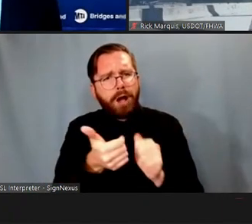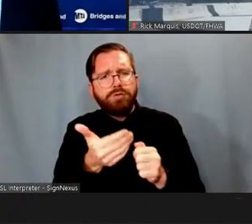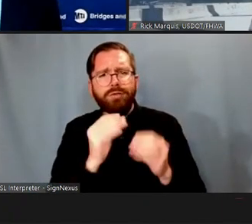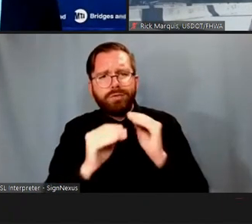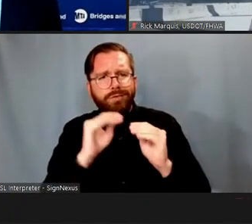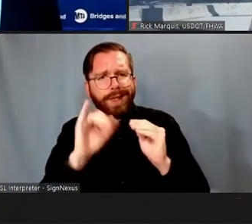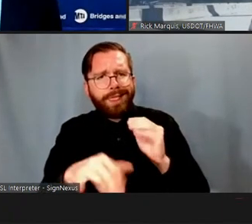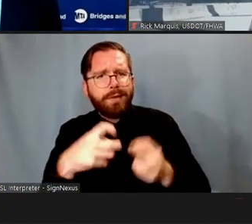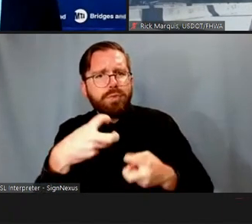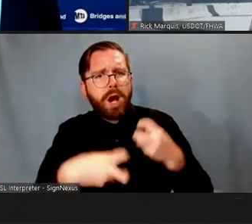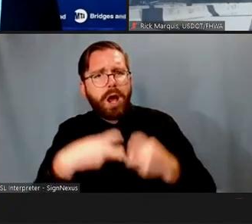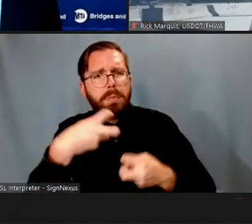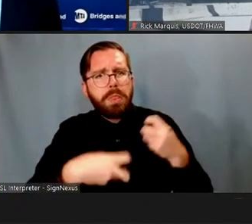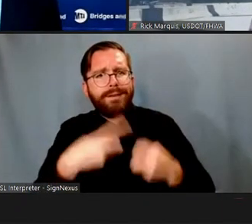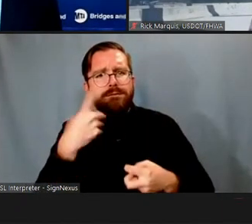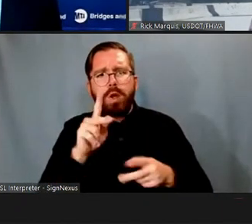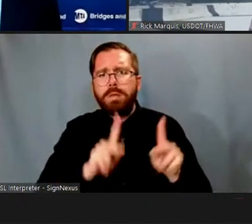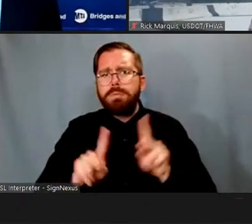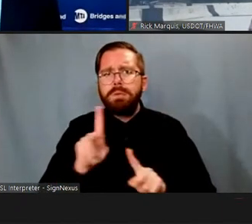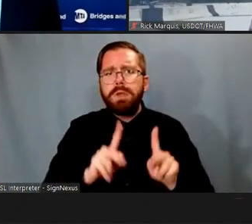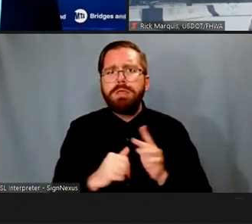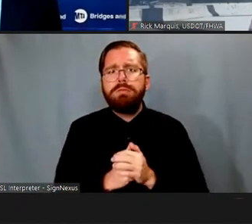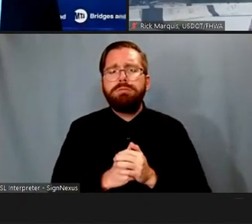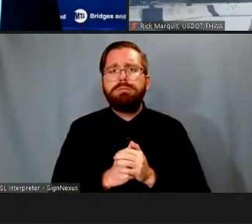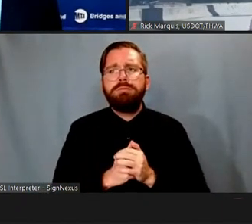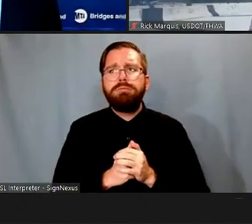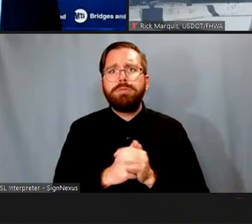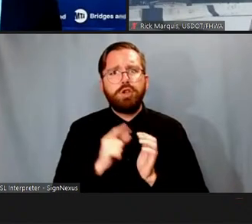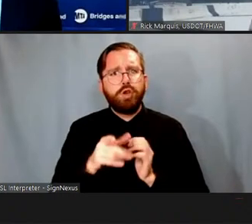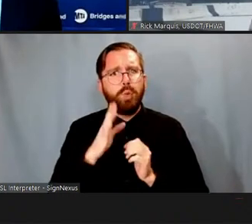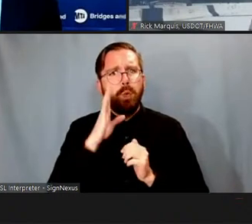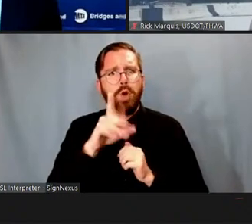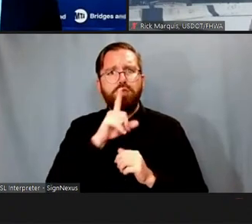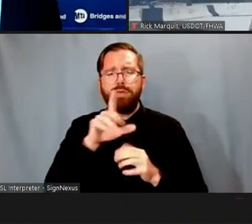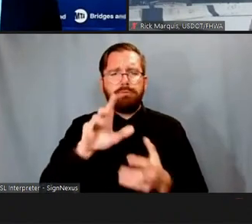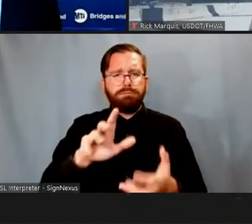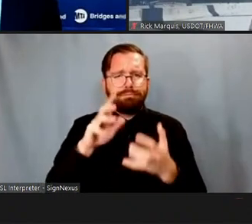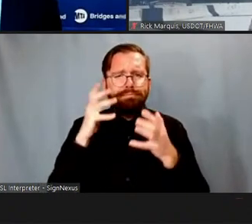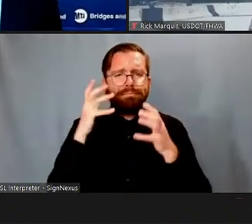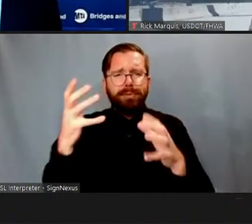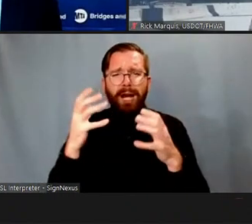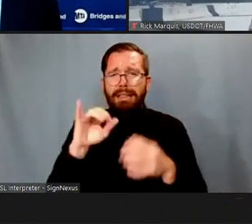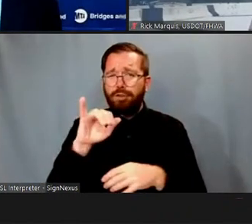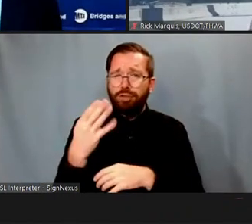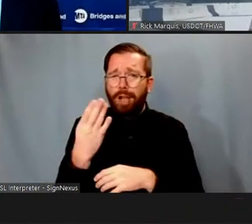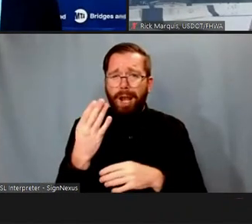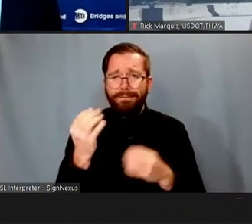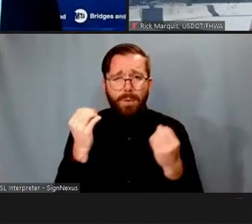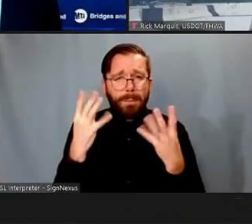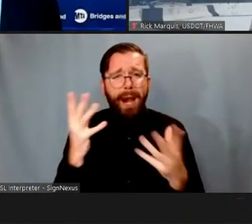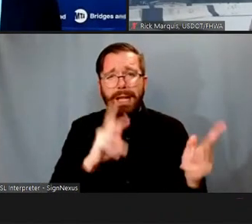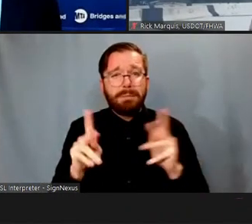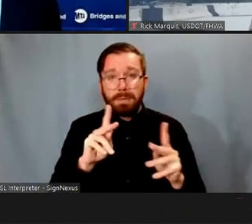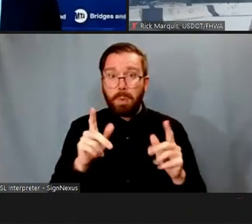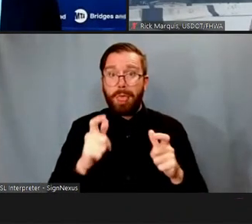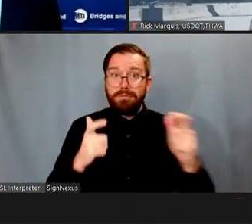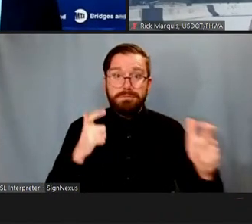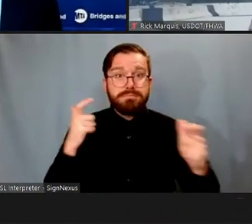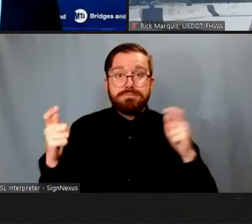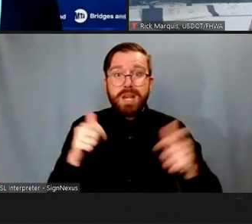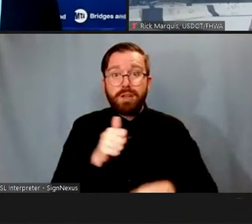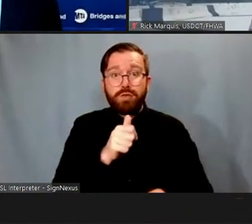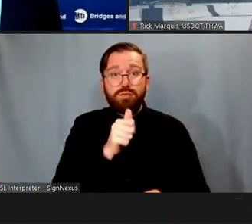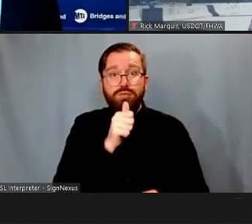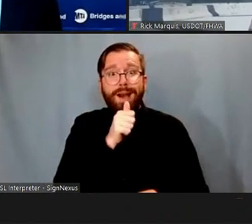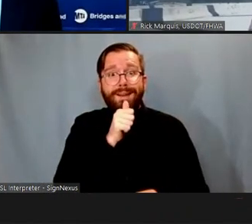going to upend the lives of one of the largest workforces in fact the biggest private sector workforce in the state of